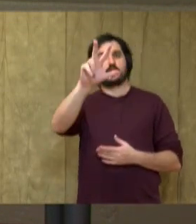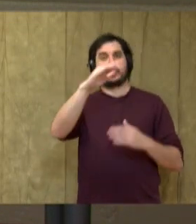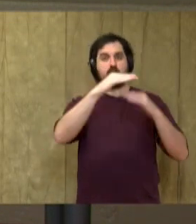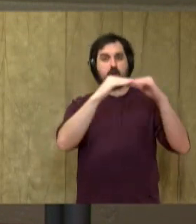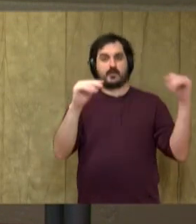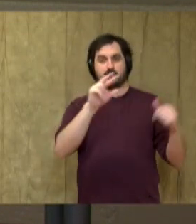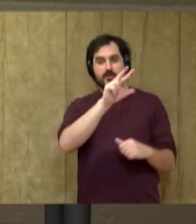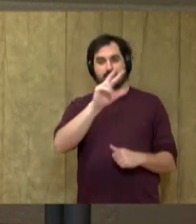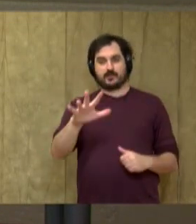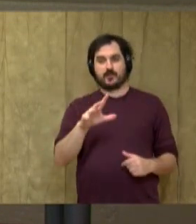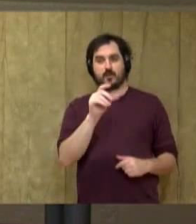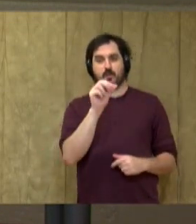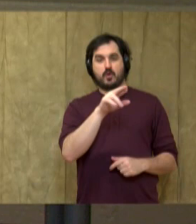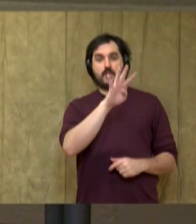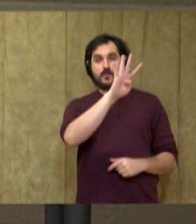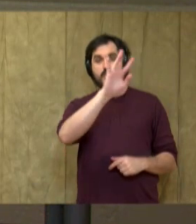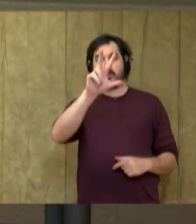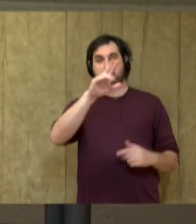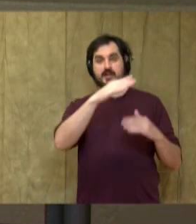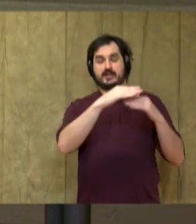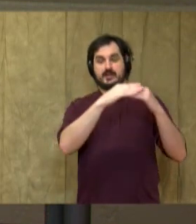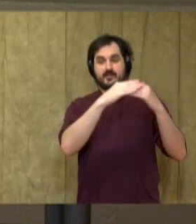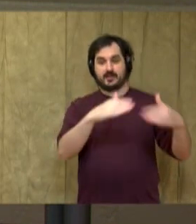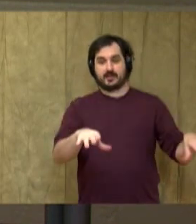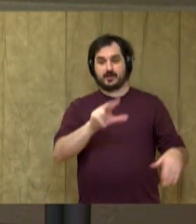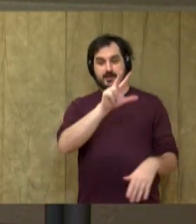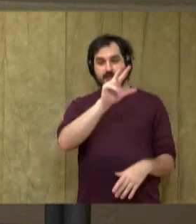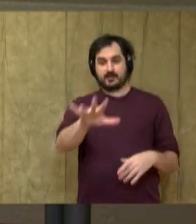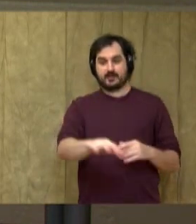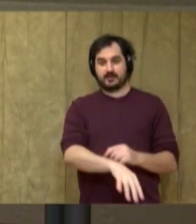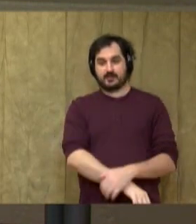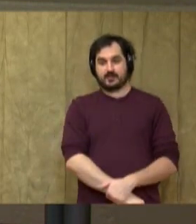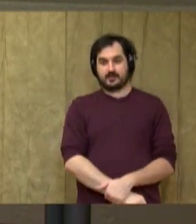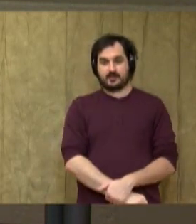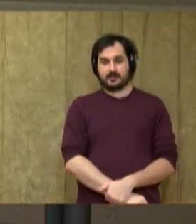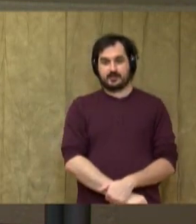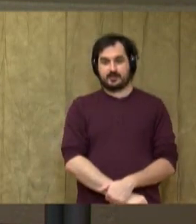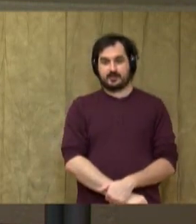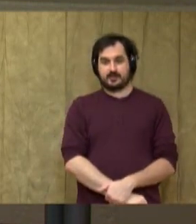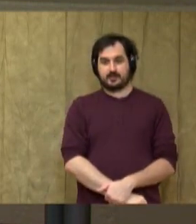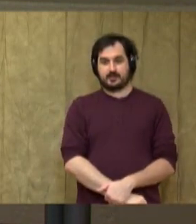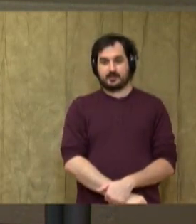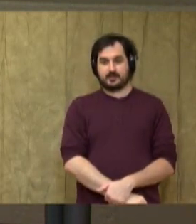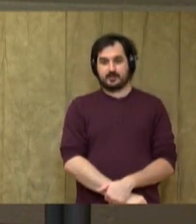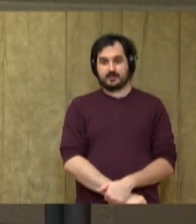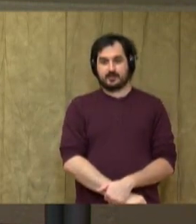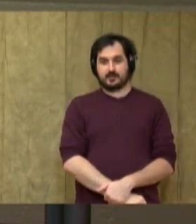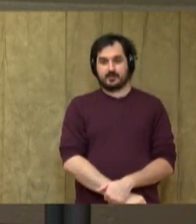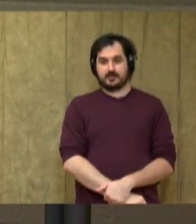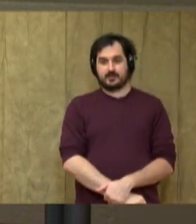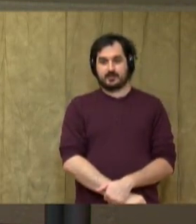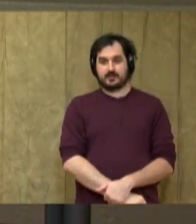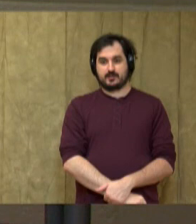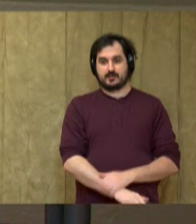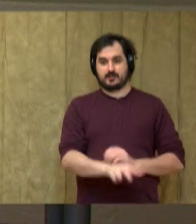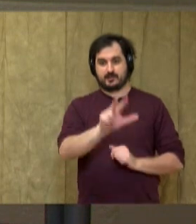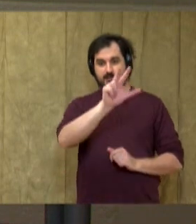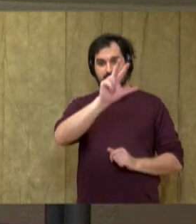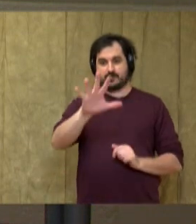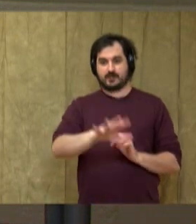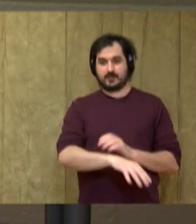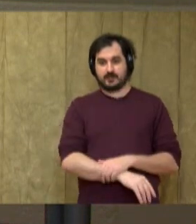or 43 divided by 35. So, or I'm sorry, yeah. So I have